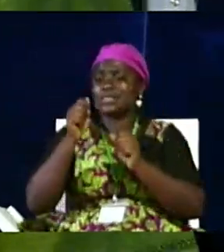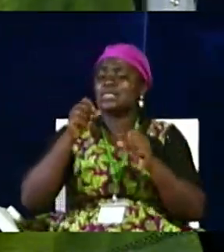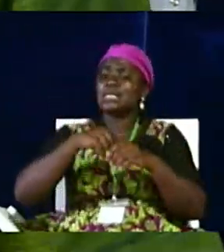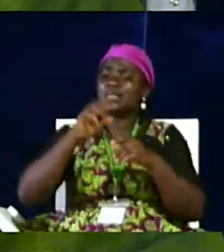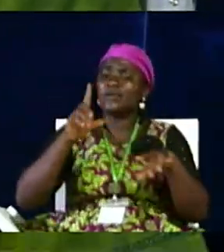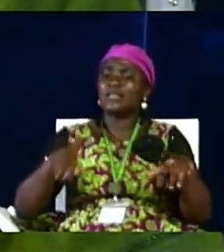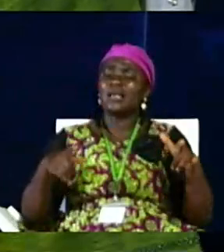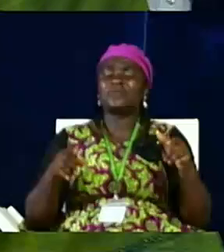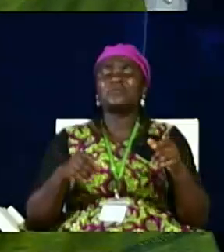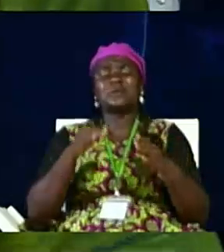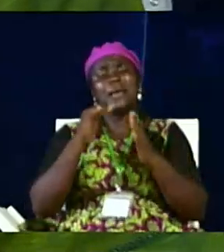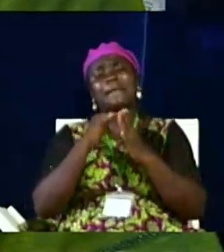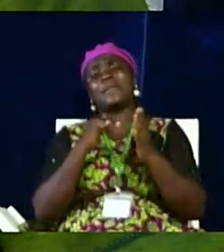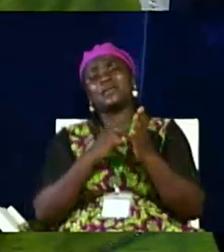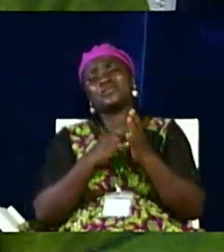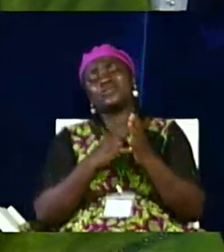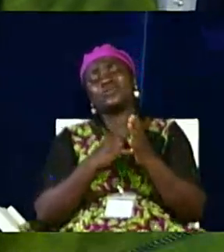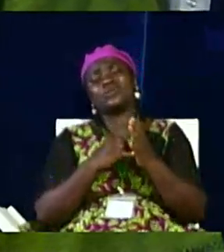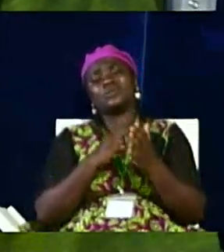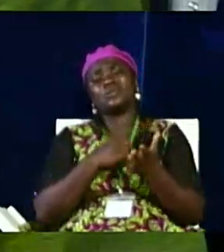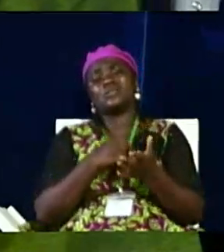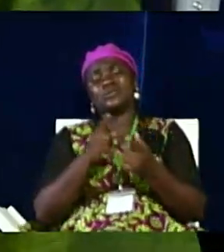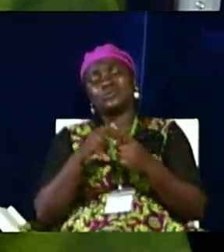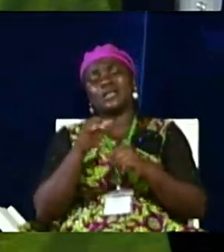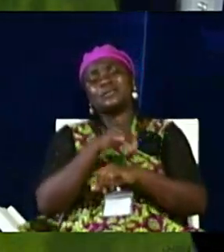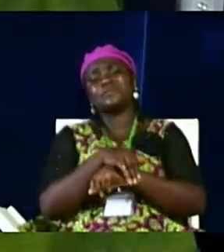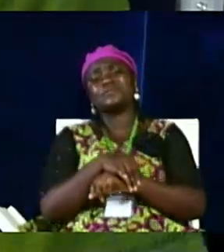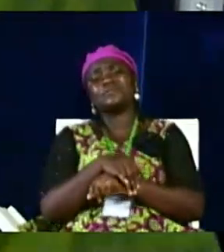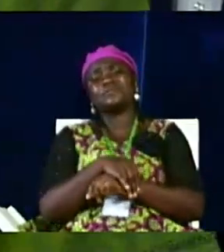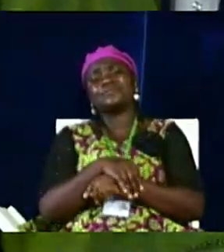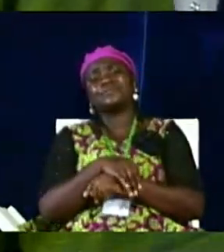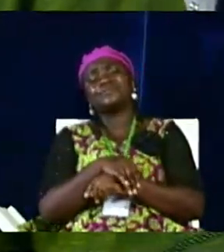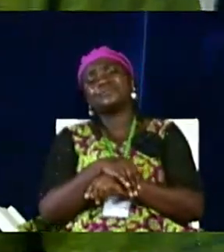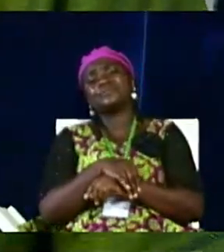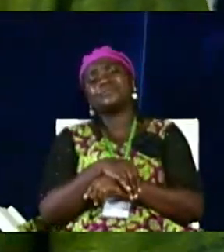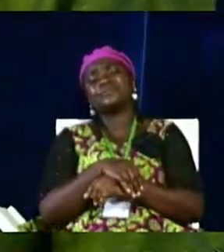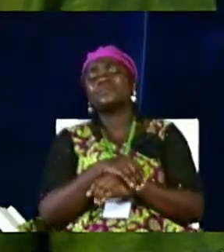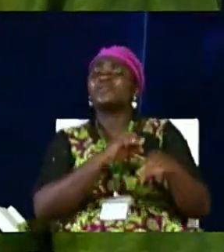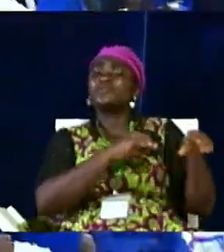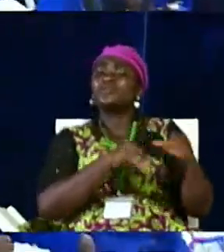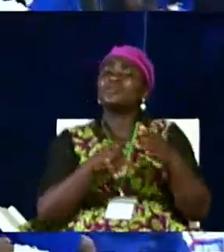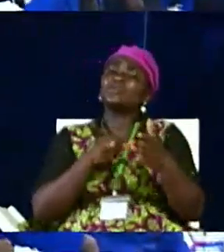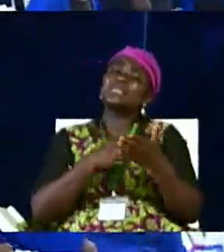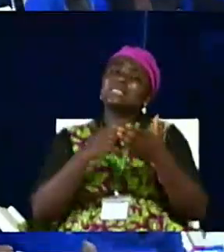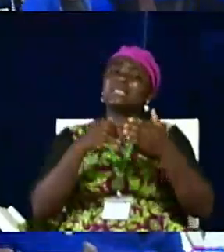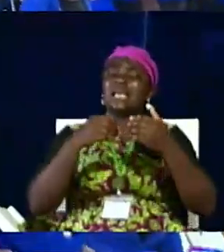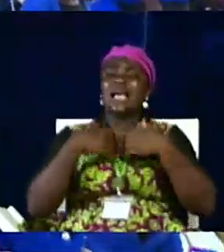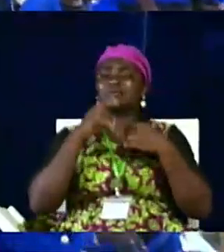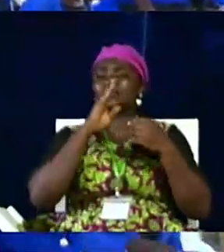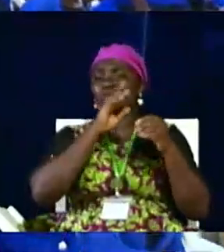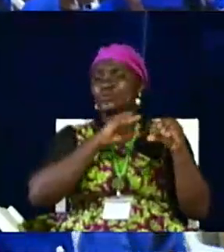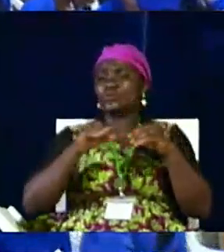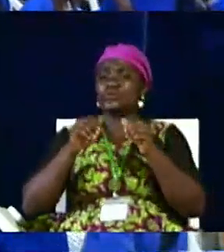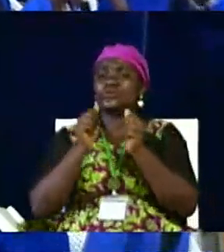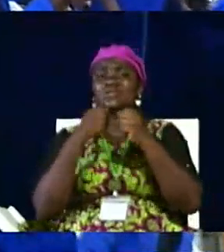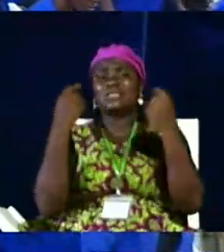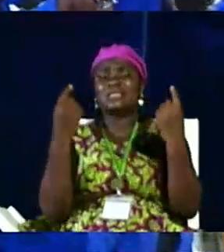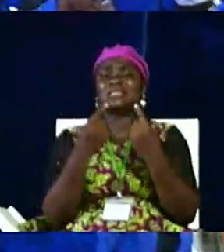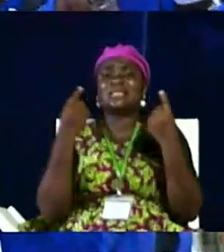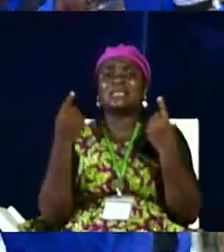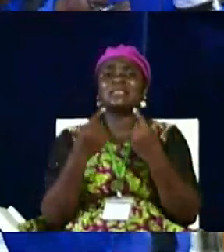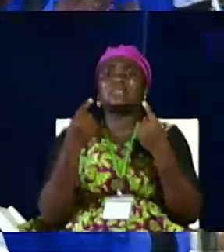You can mention them one by one. Do they have to do with the sins you have committed in